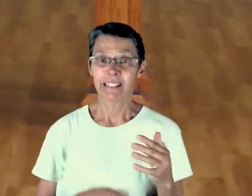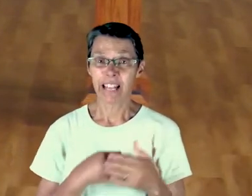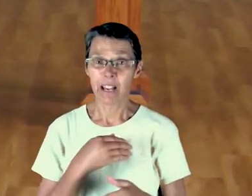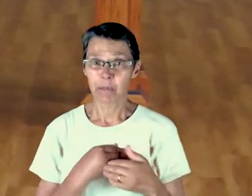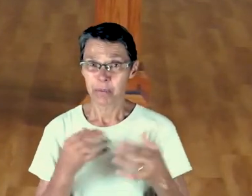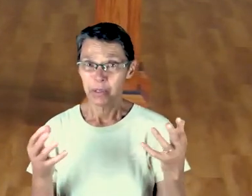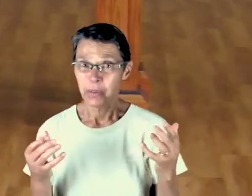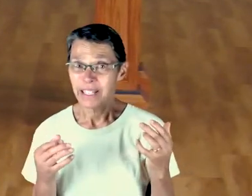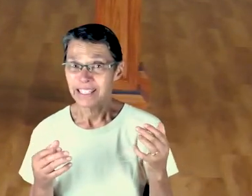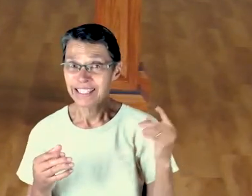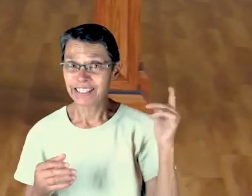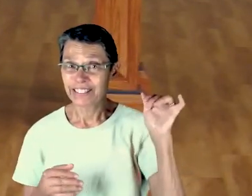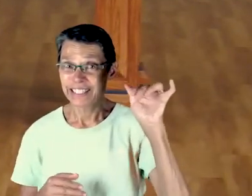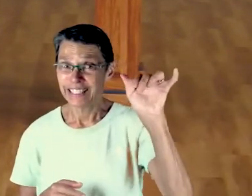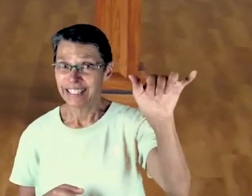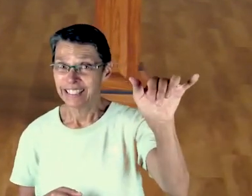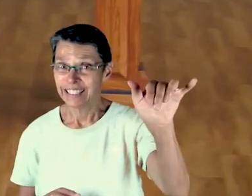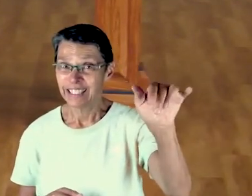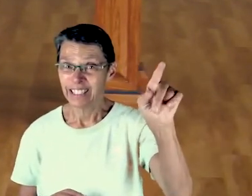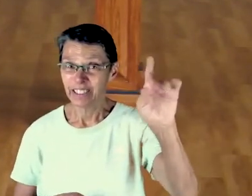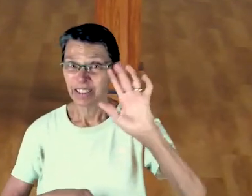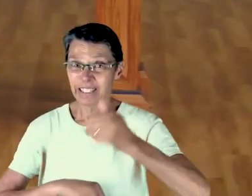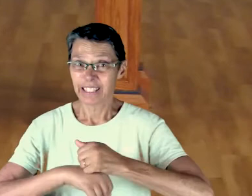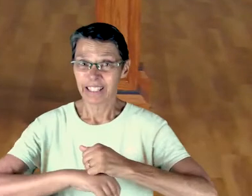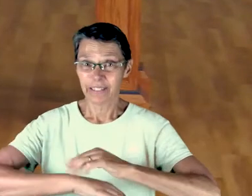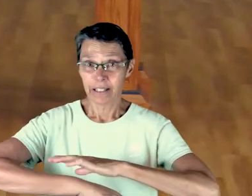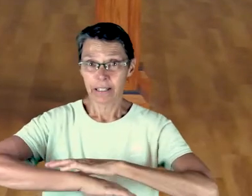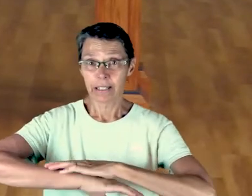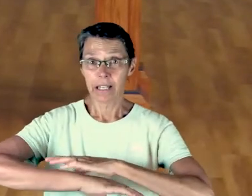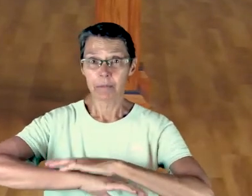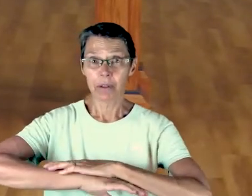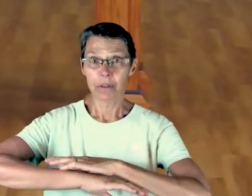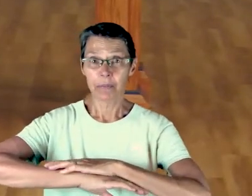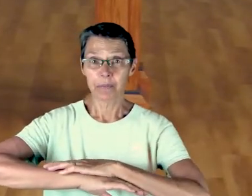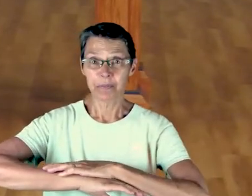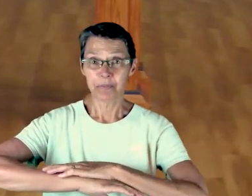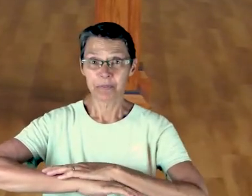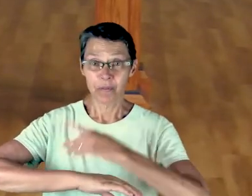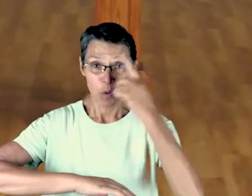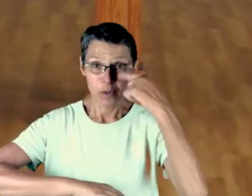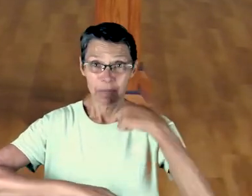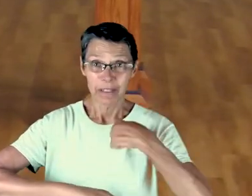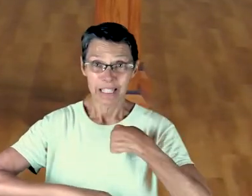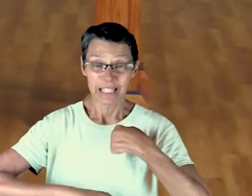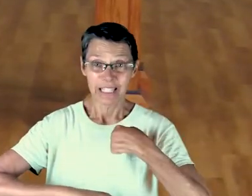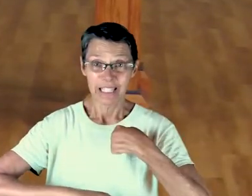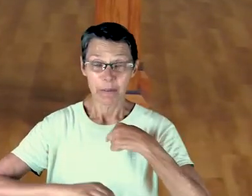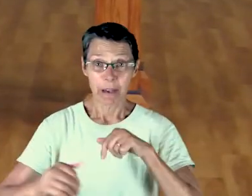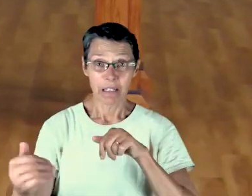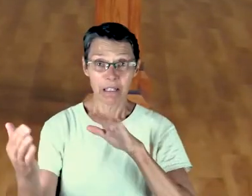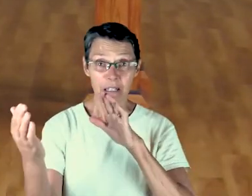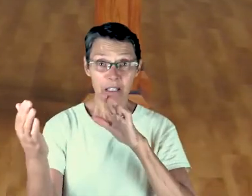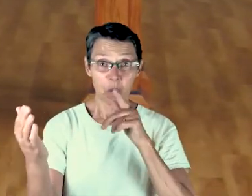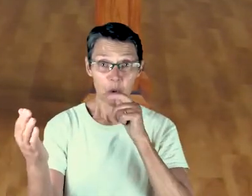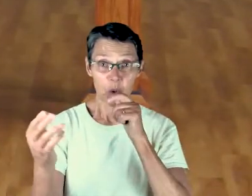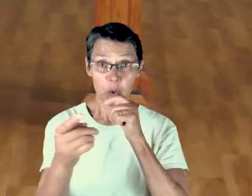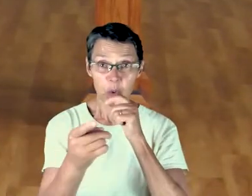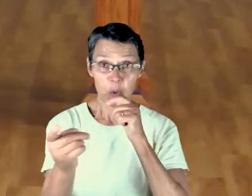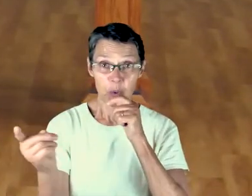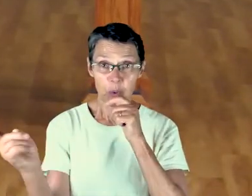table before me in the presence of mine enemies.